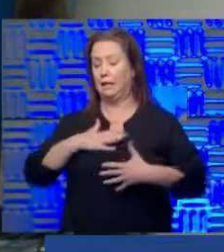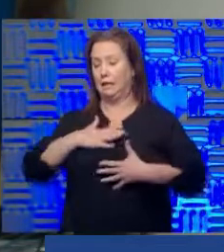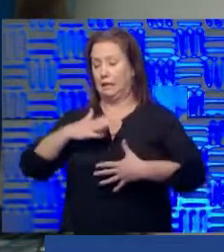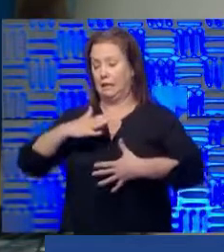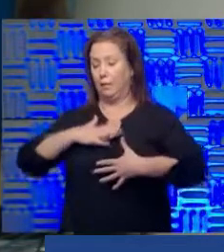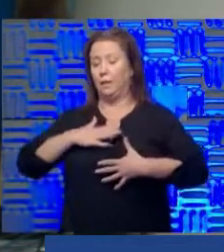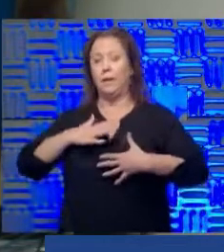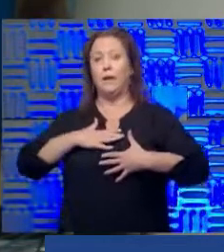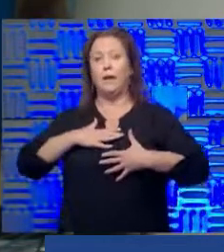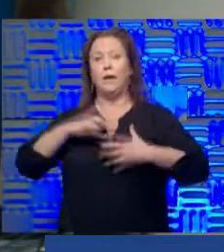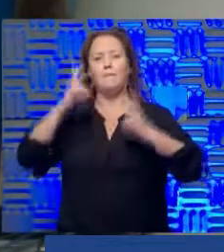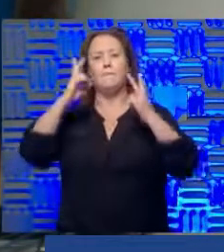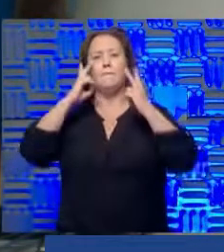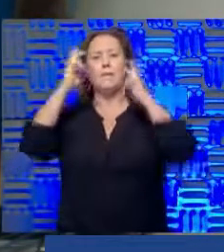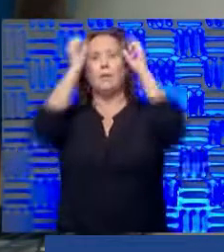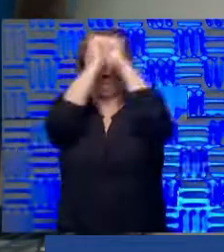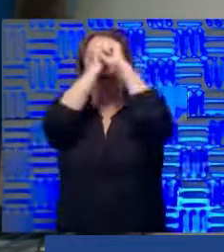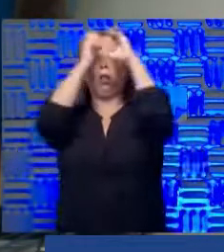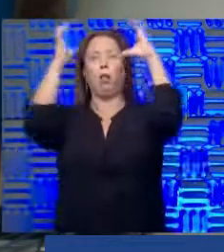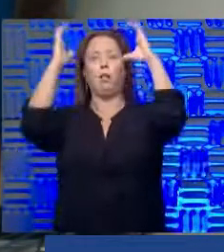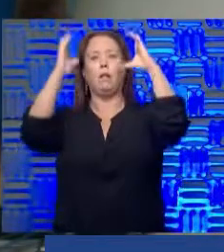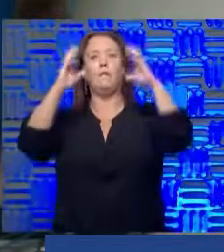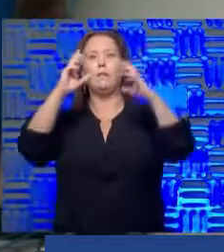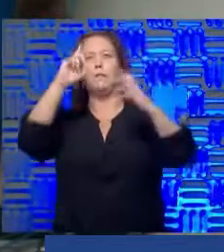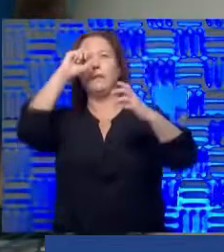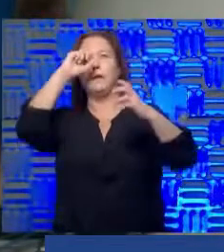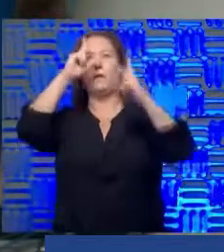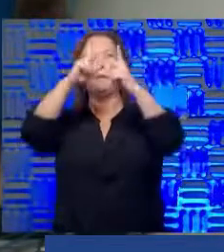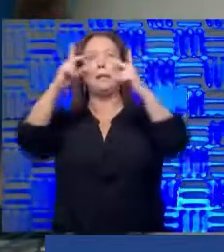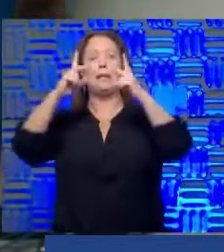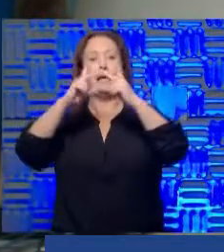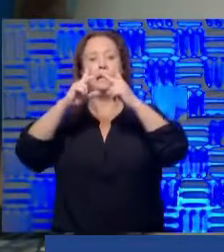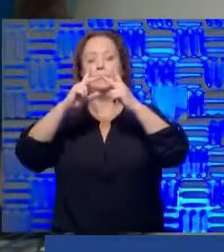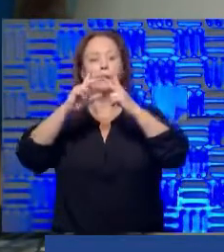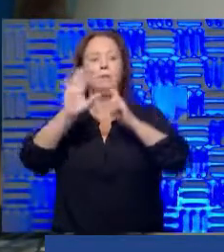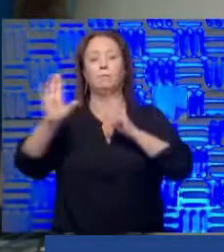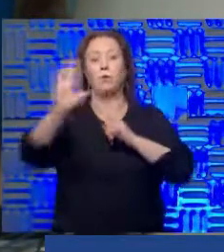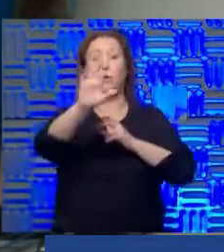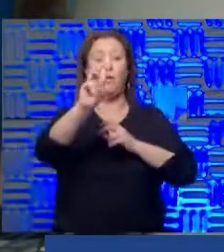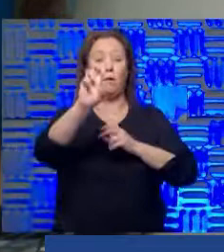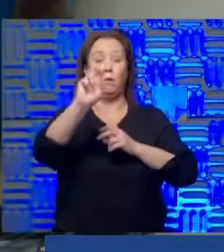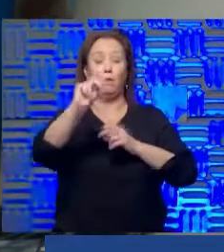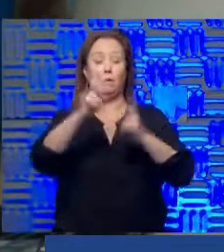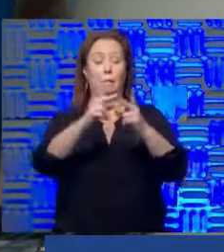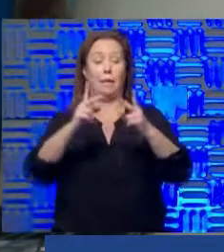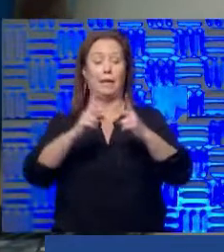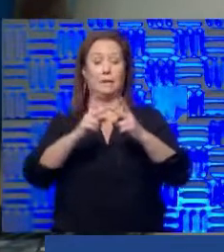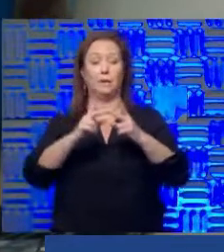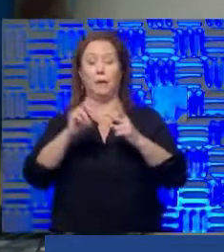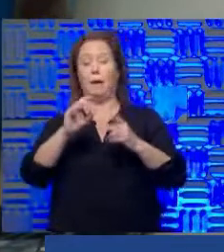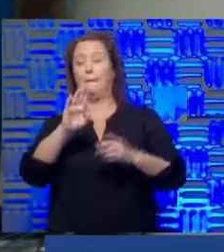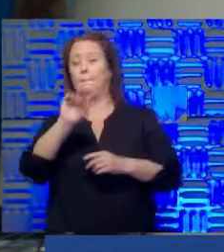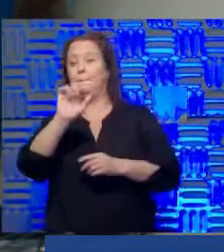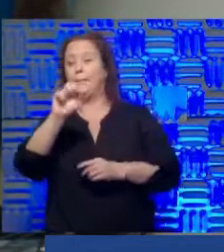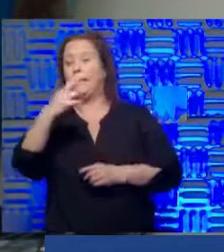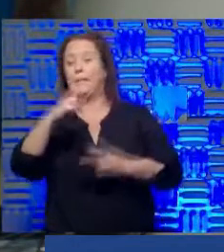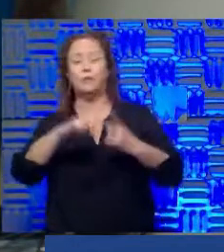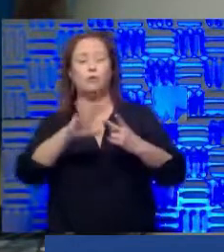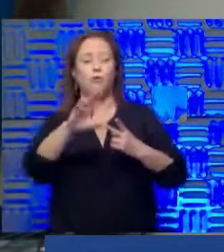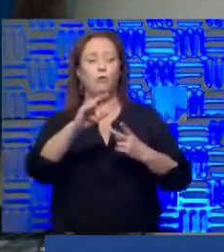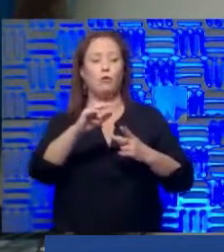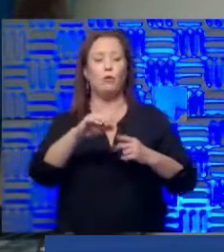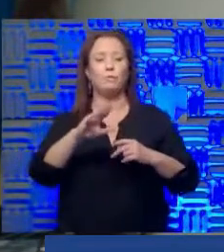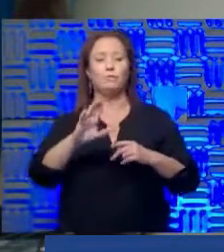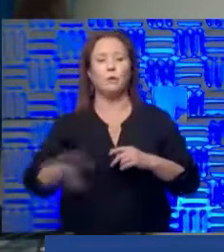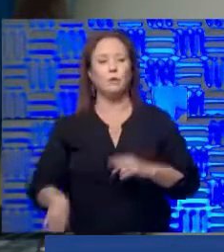do visual imagery, which if you can think of a pleasant place, and that's different for everybody, of course. Some people think a beach is pleasant or a childhood home.